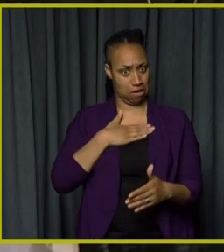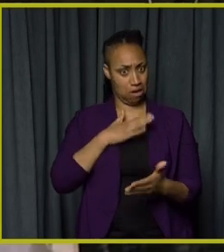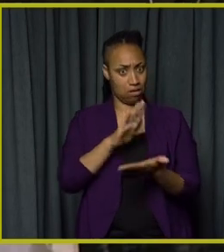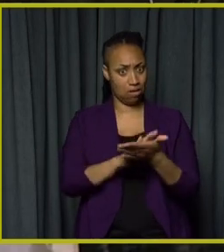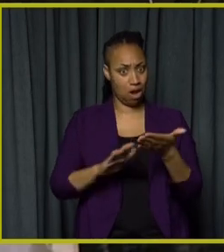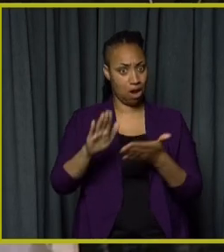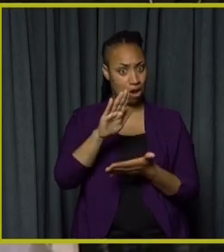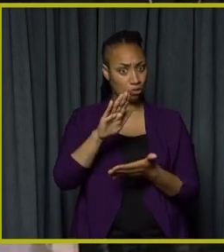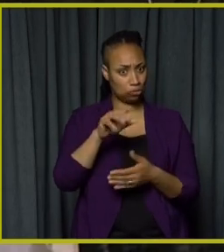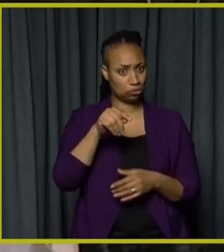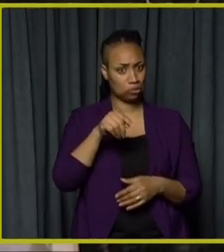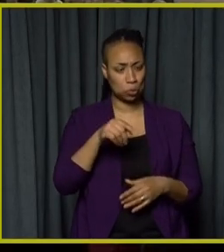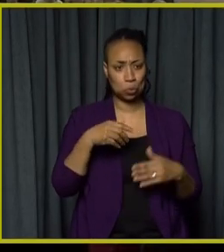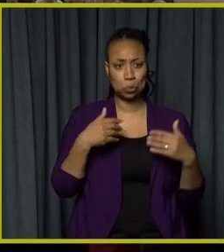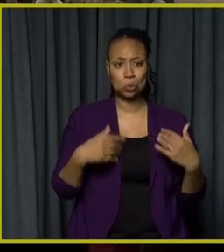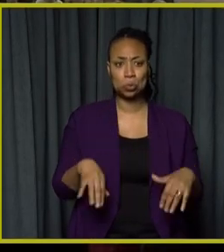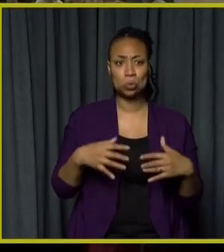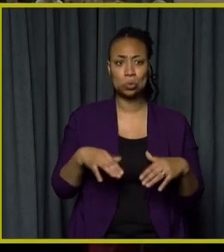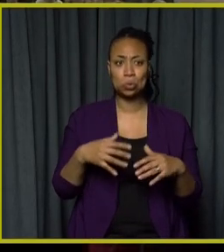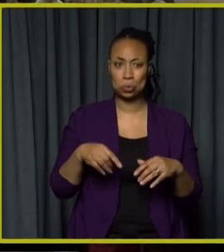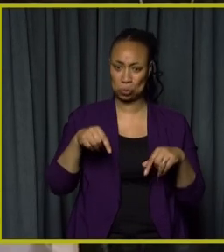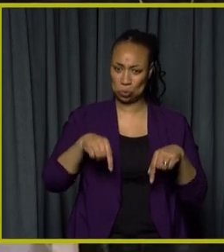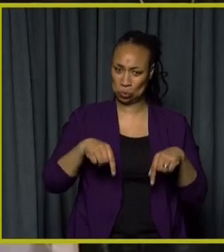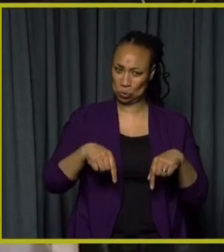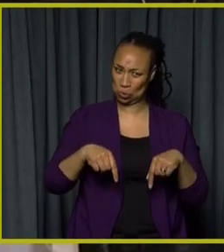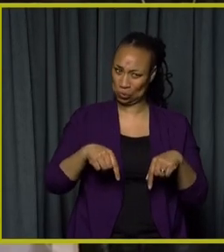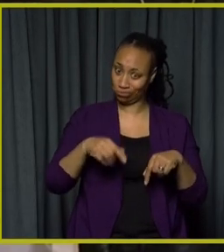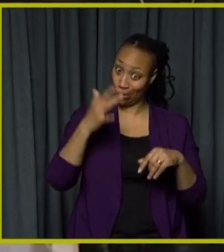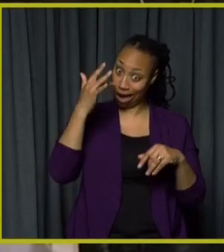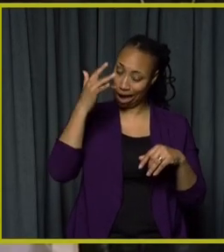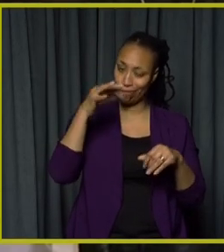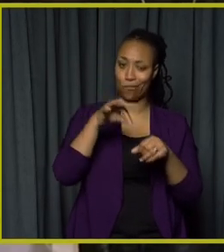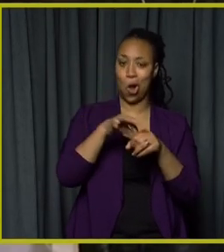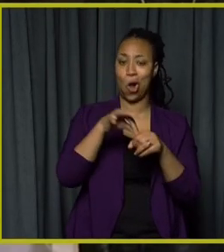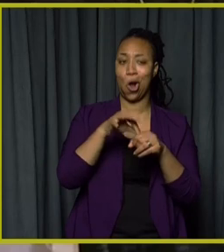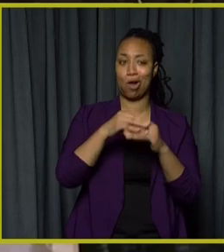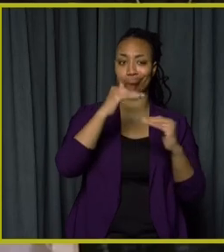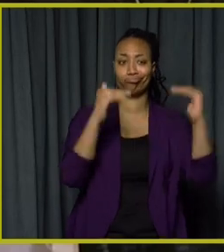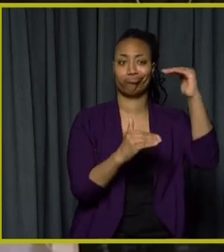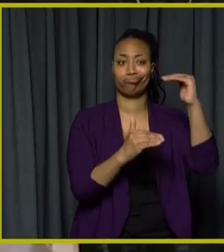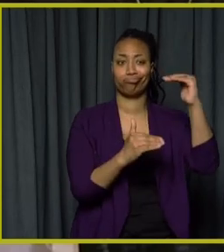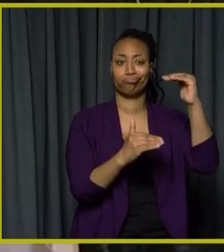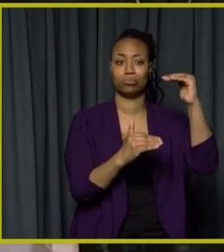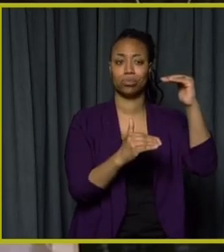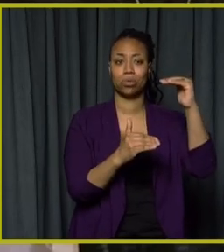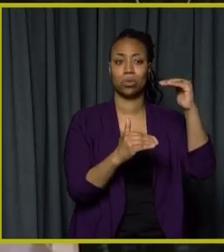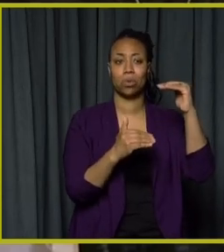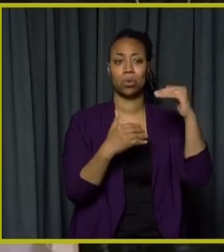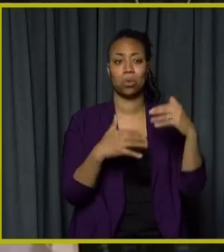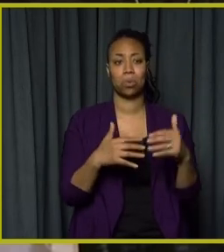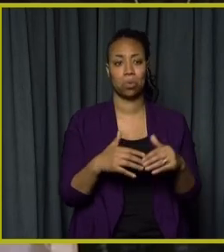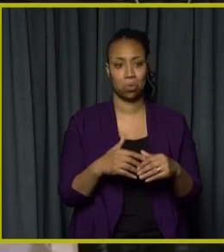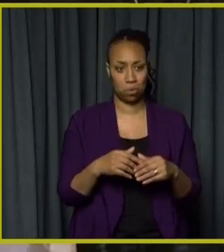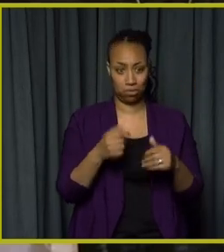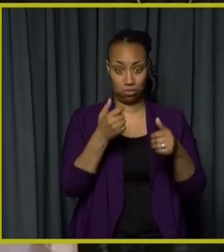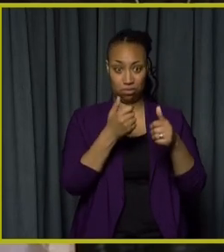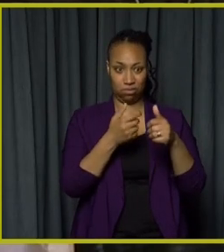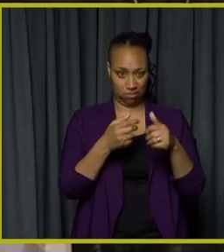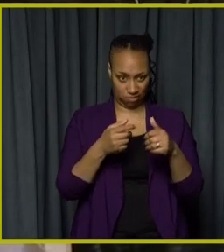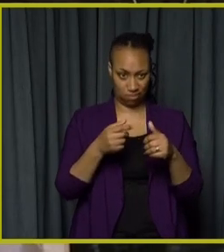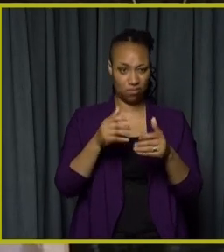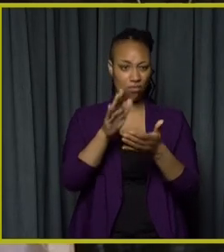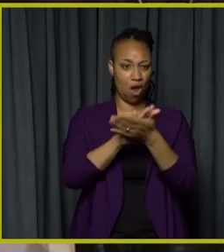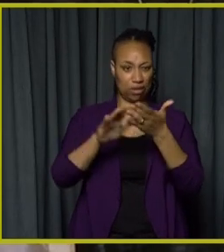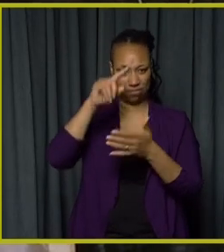of voter disenfranchisement. The largest public HBCU in the nation, now enrolling over 12,000 students,